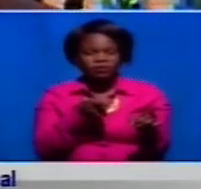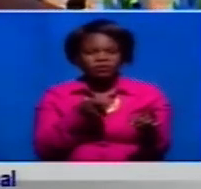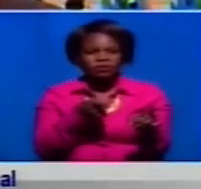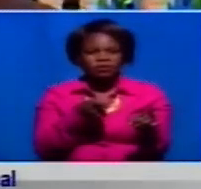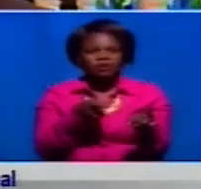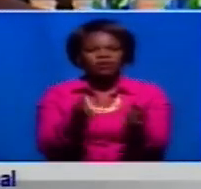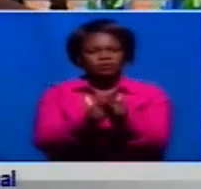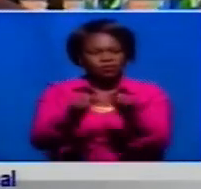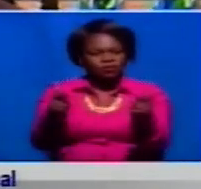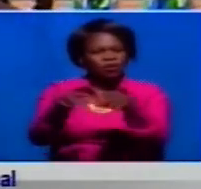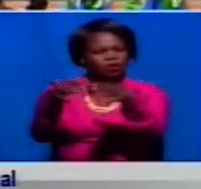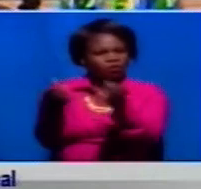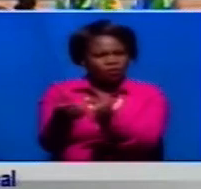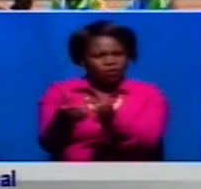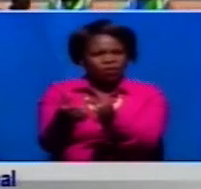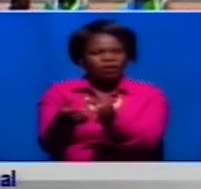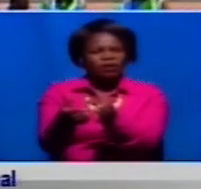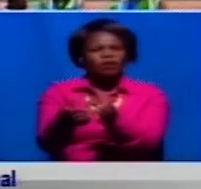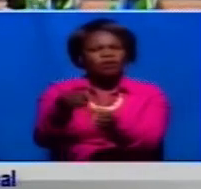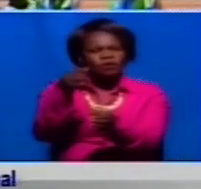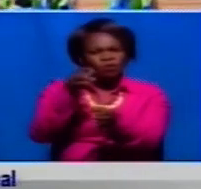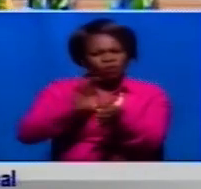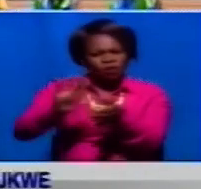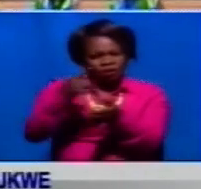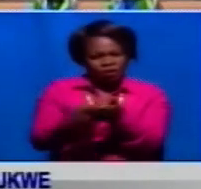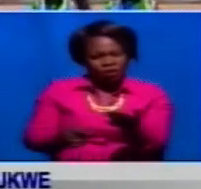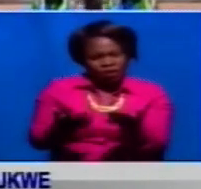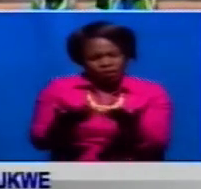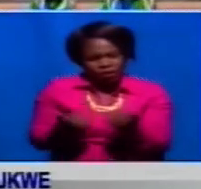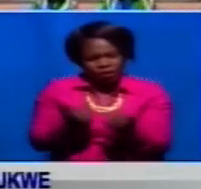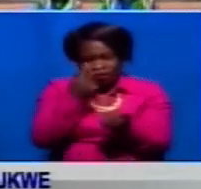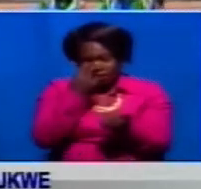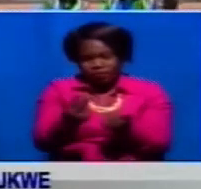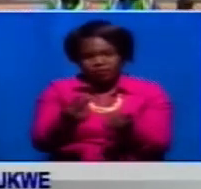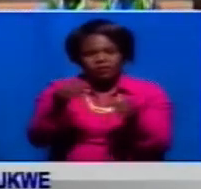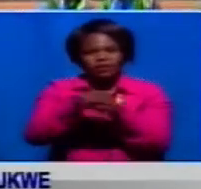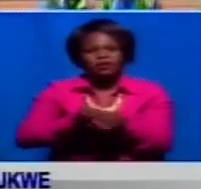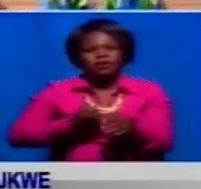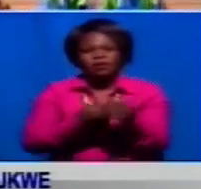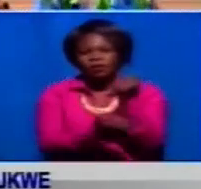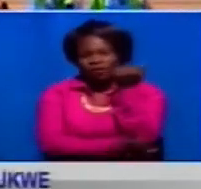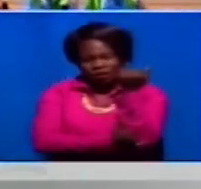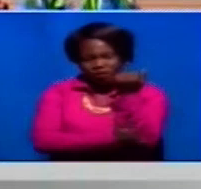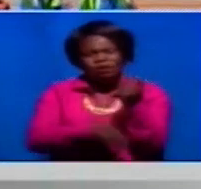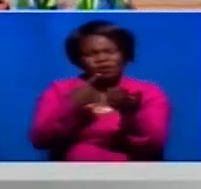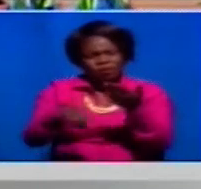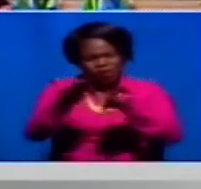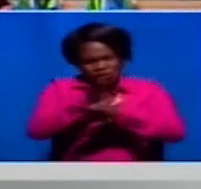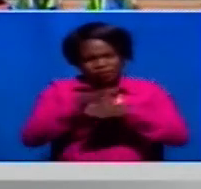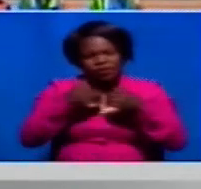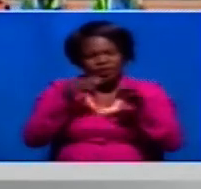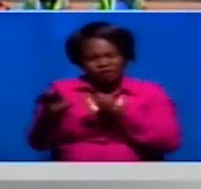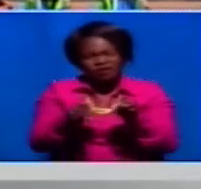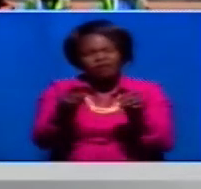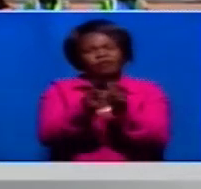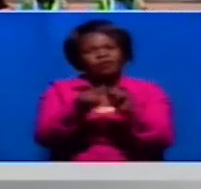a big component of what we want to see in our continent. And what Zambians have done is great. And we have